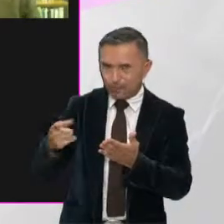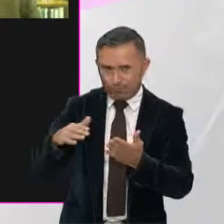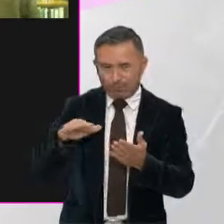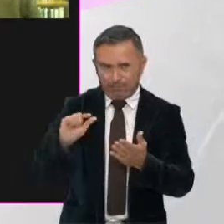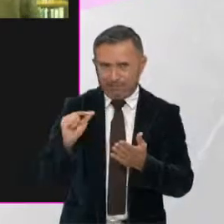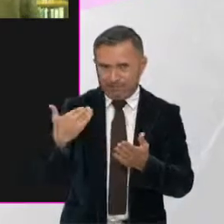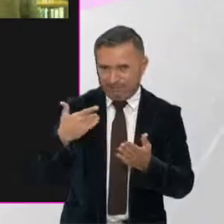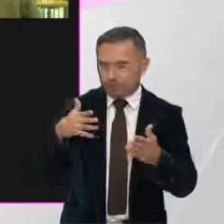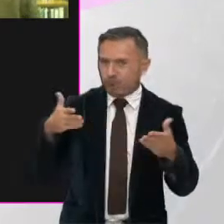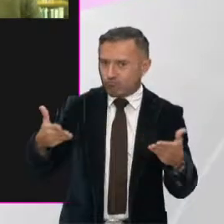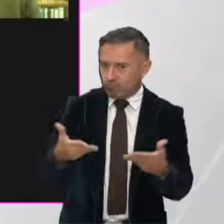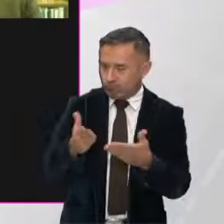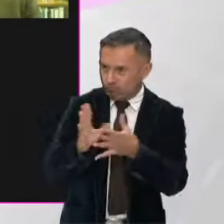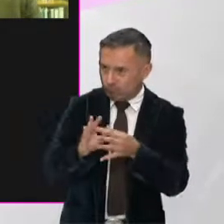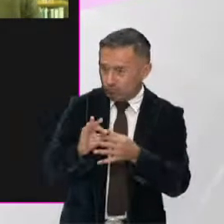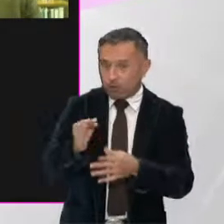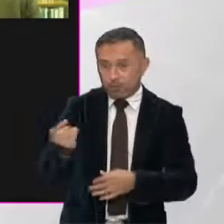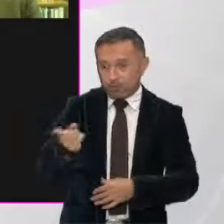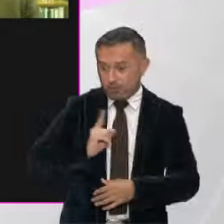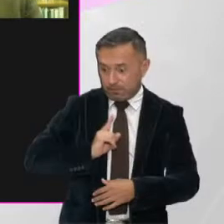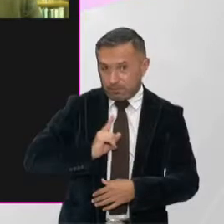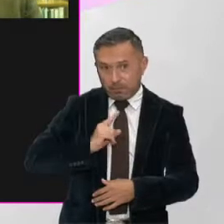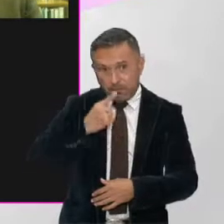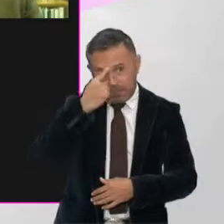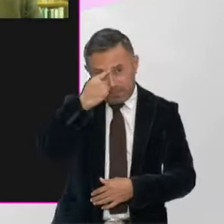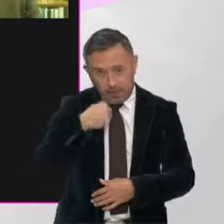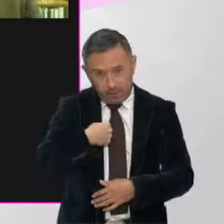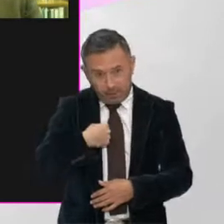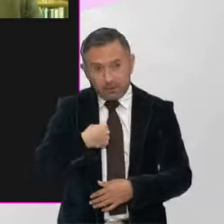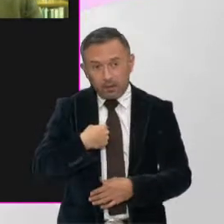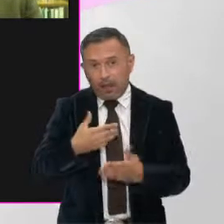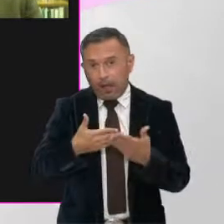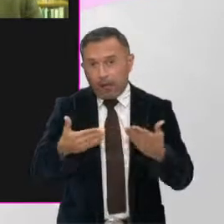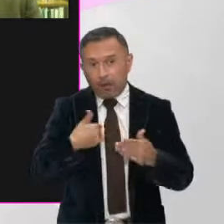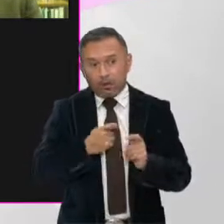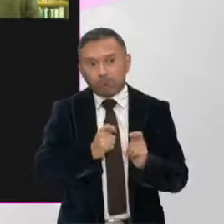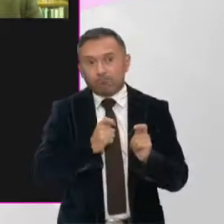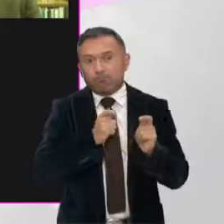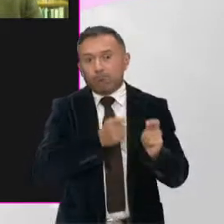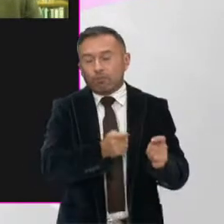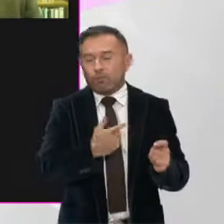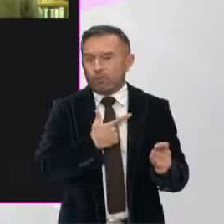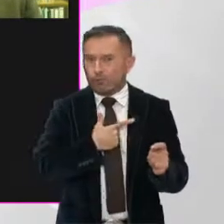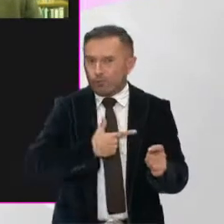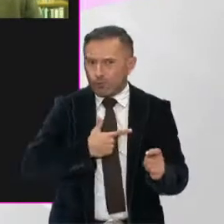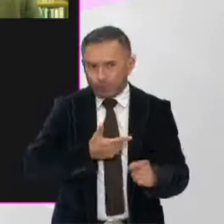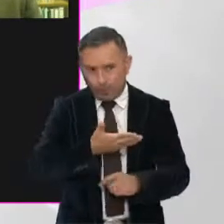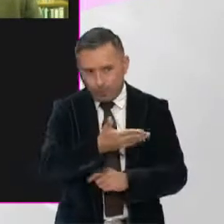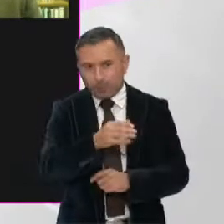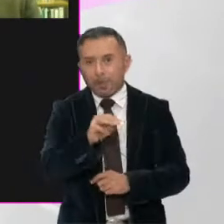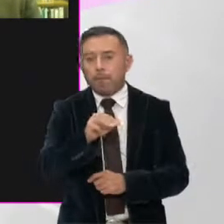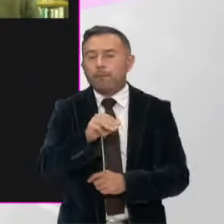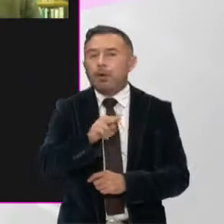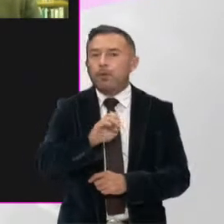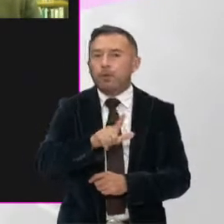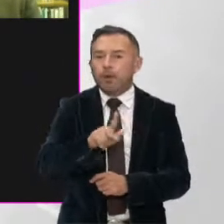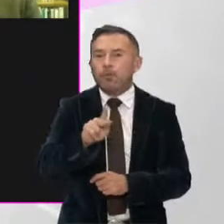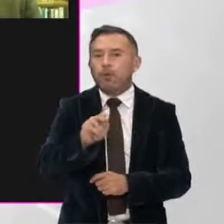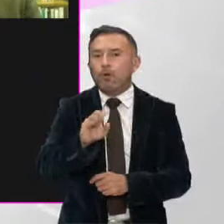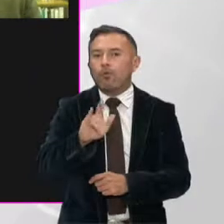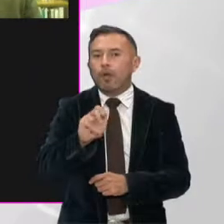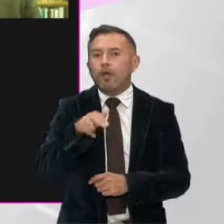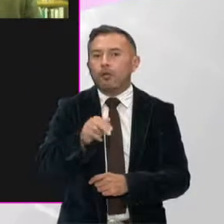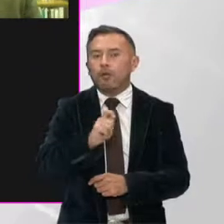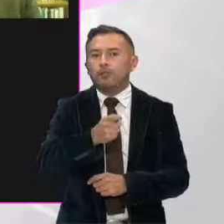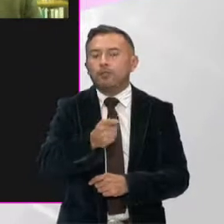participating in this meeting. Thank you very much for your introduction. It is a great pleasure for me to give the floor right now to Mr.